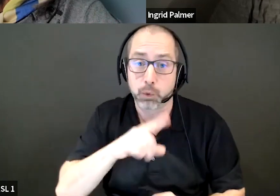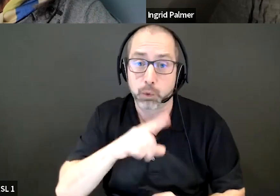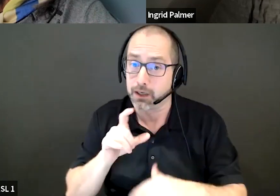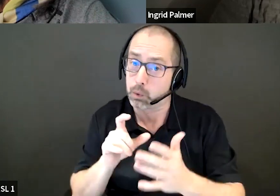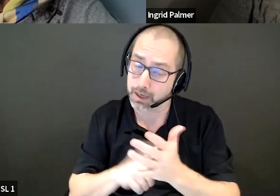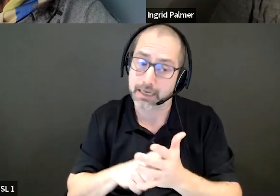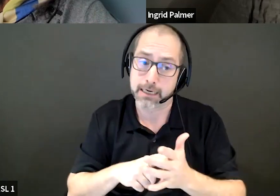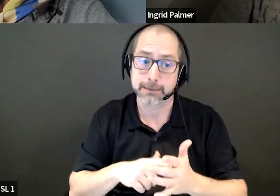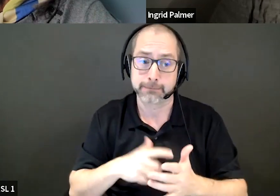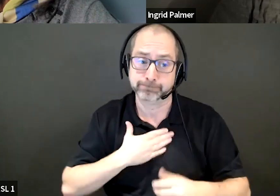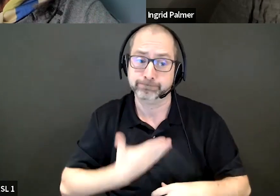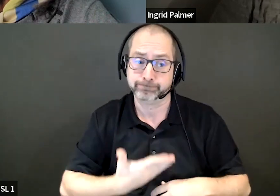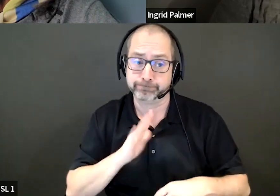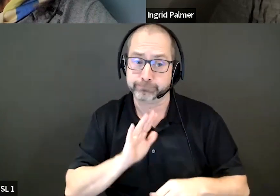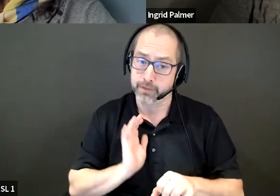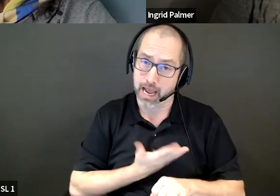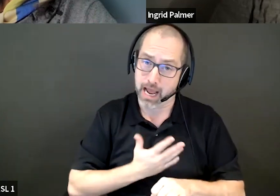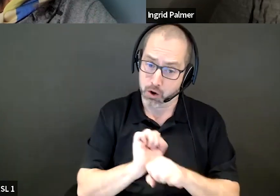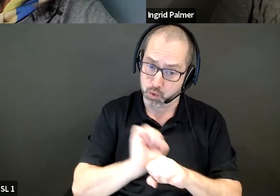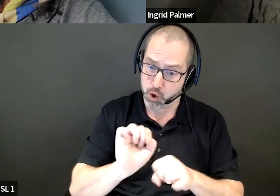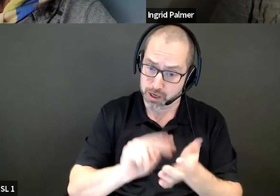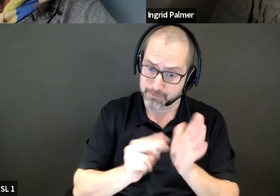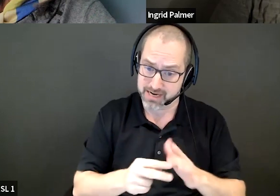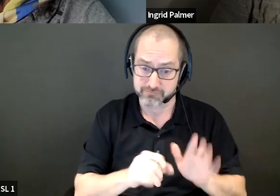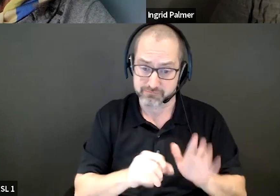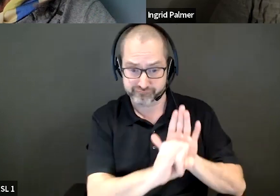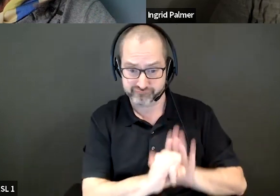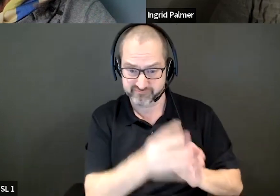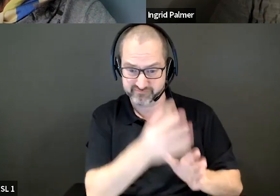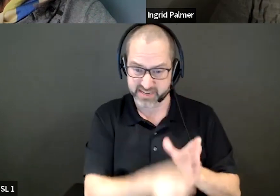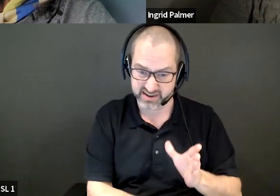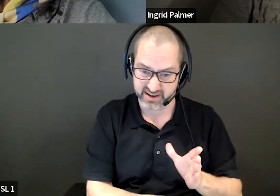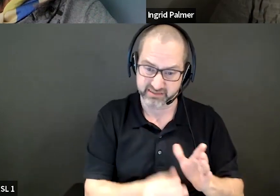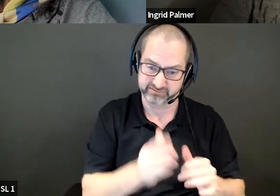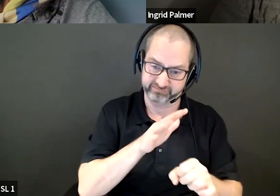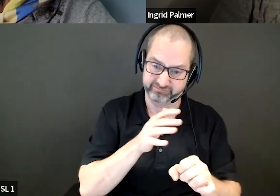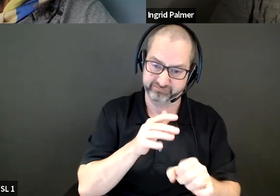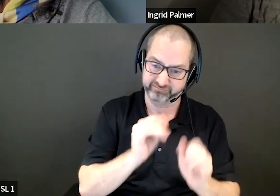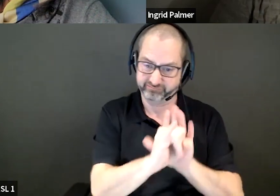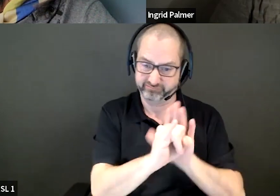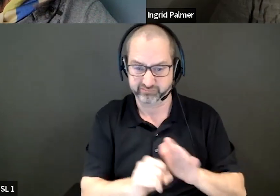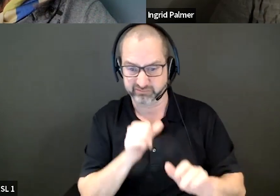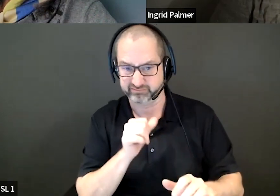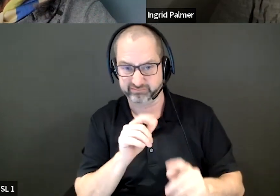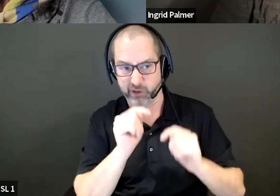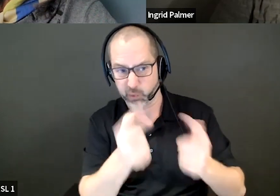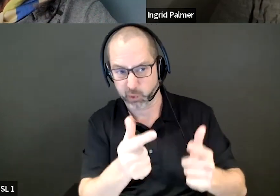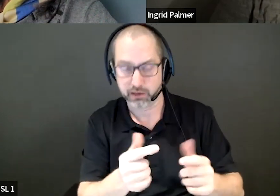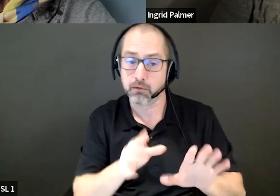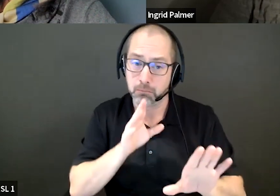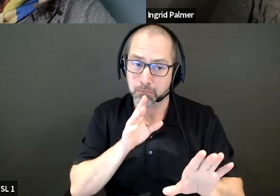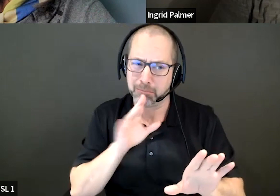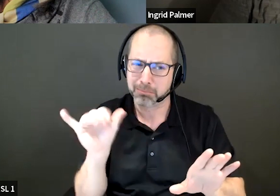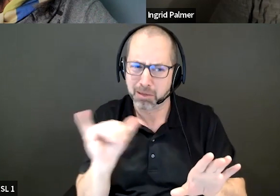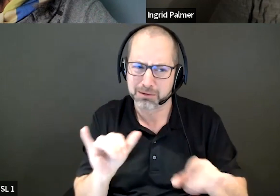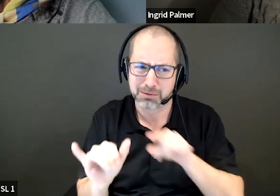not just about deficits and gaps. And as I read that, I think about, yes, it's also